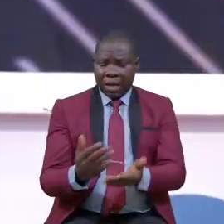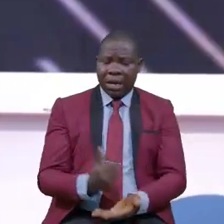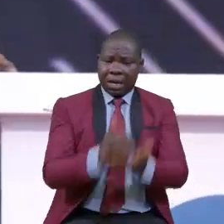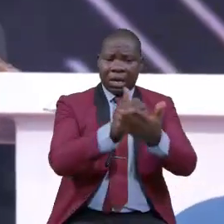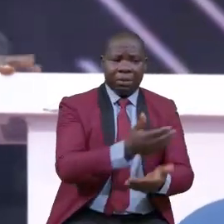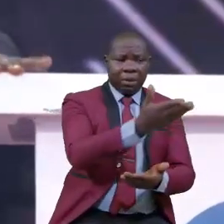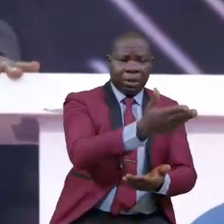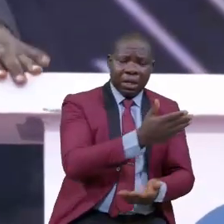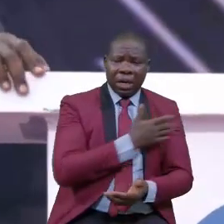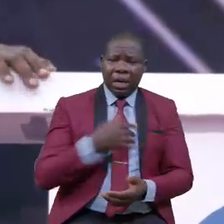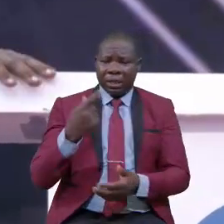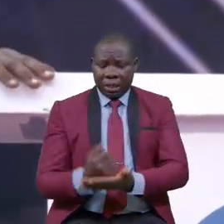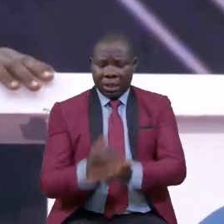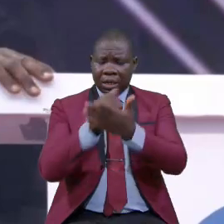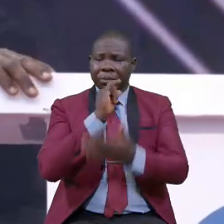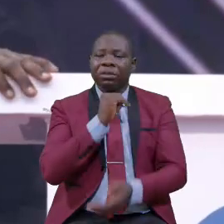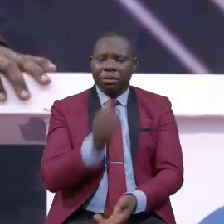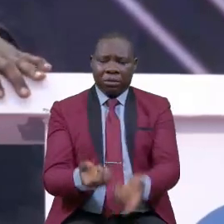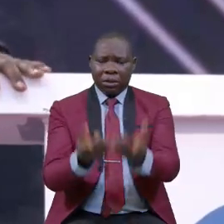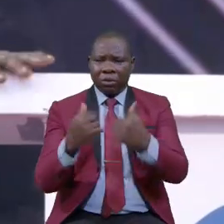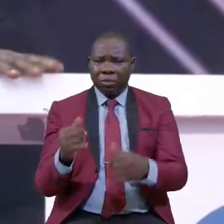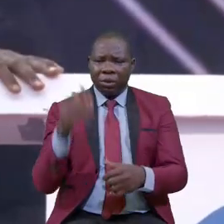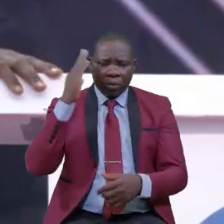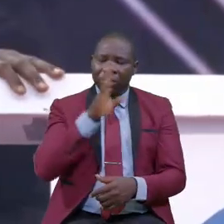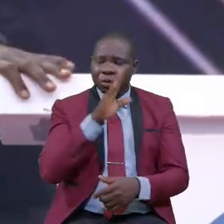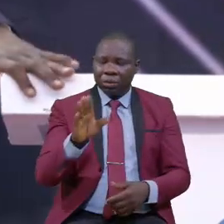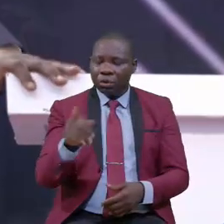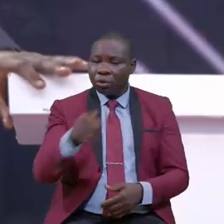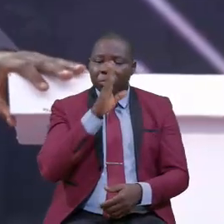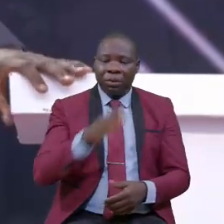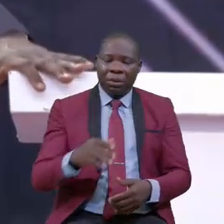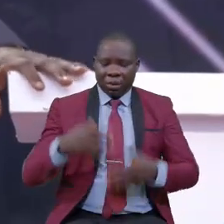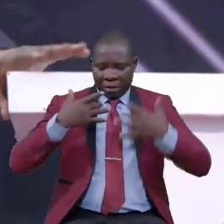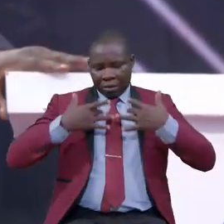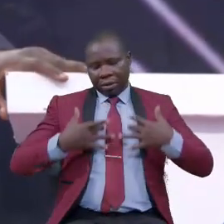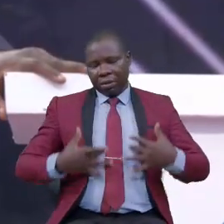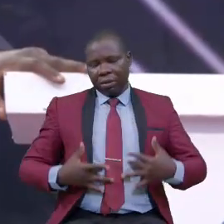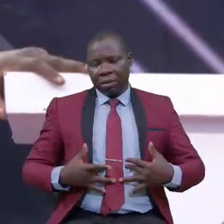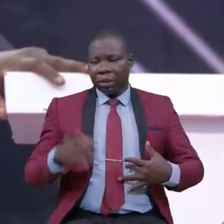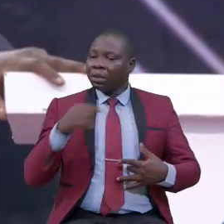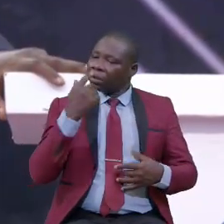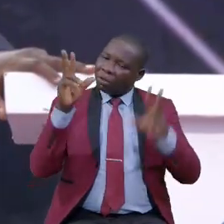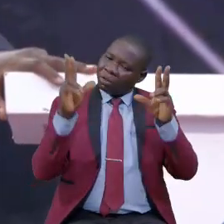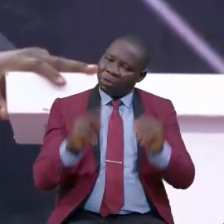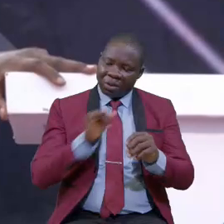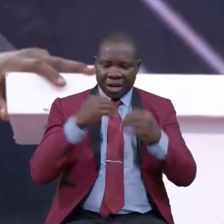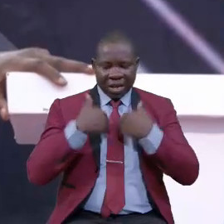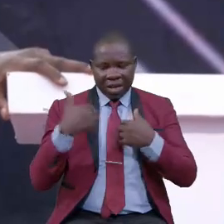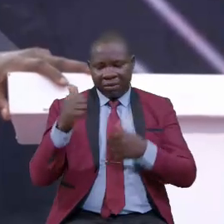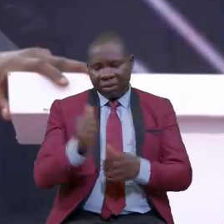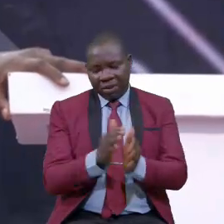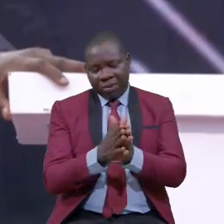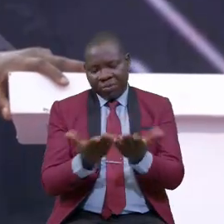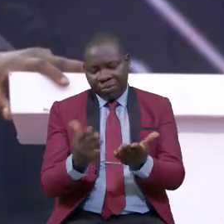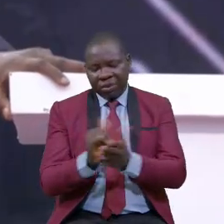you get this courage and says no I have a book that gives me courage and grants me